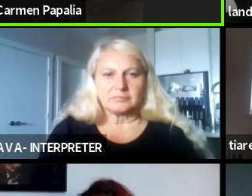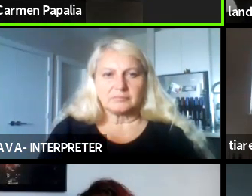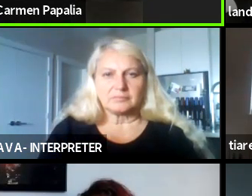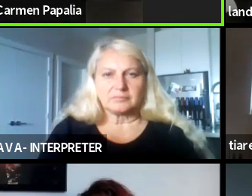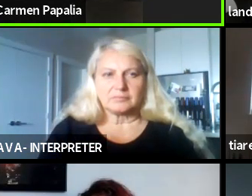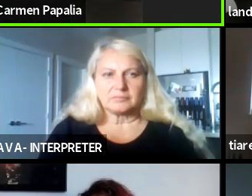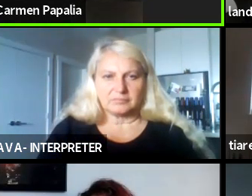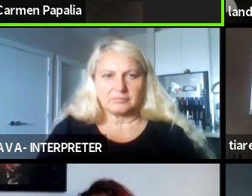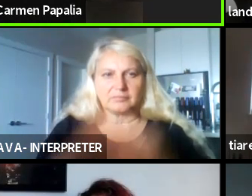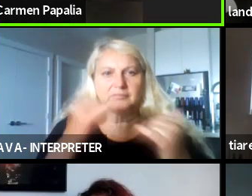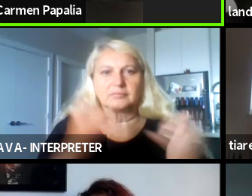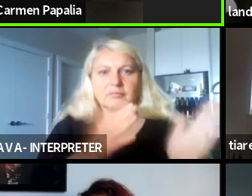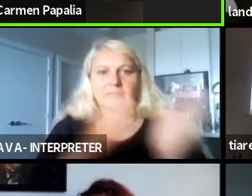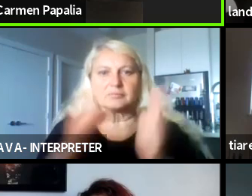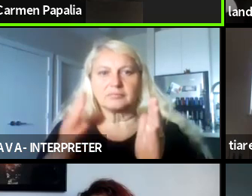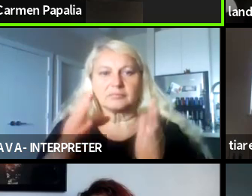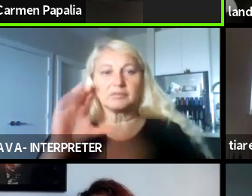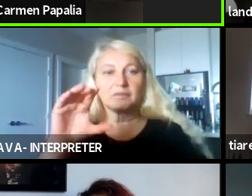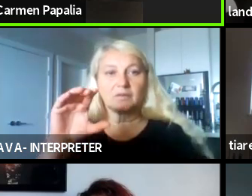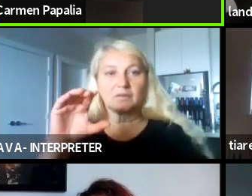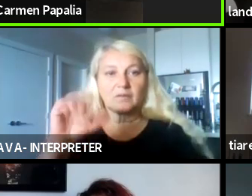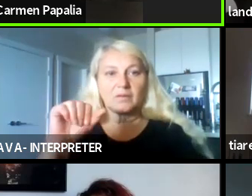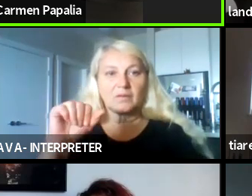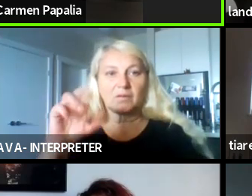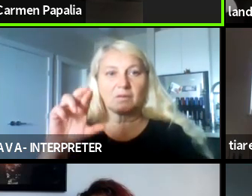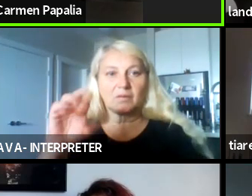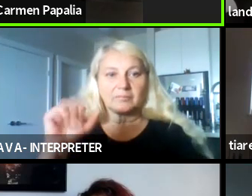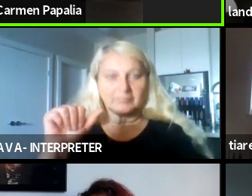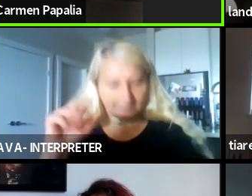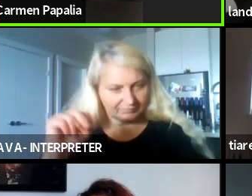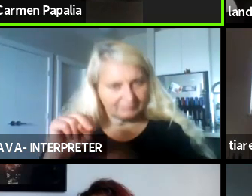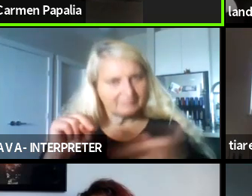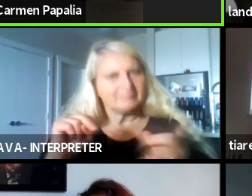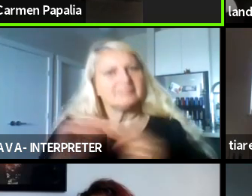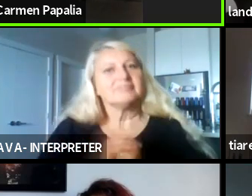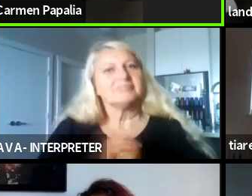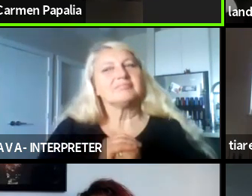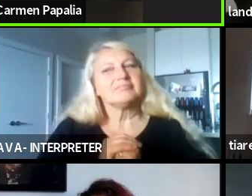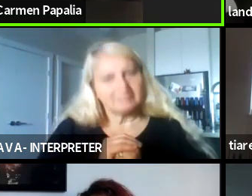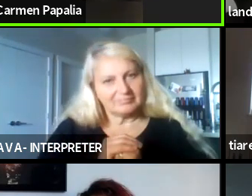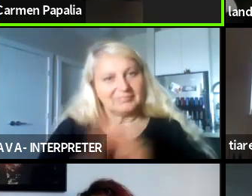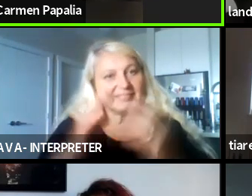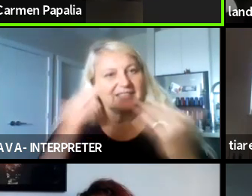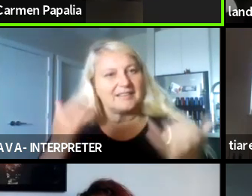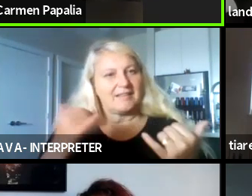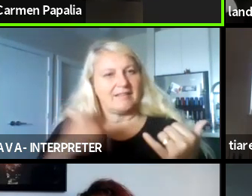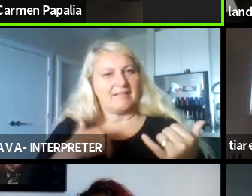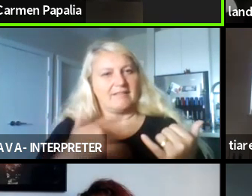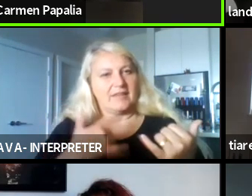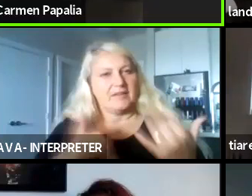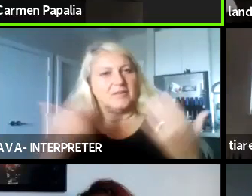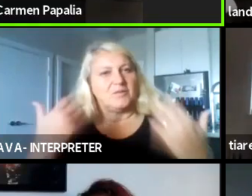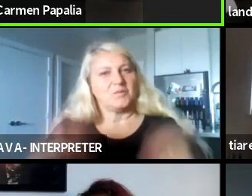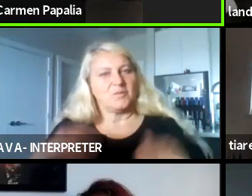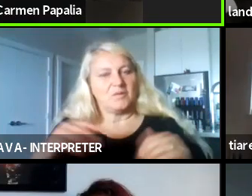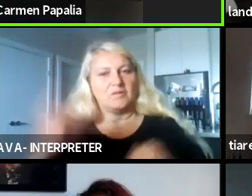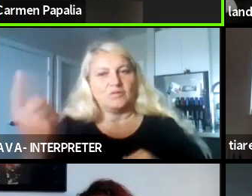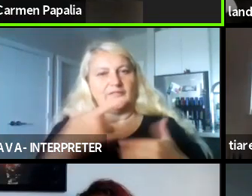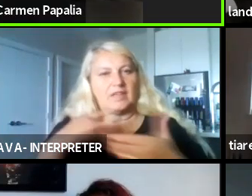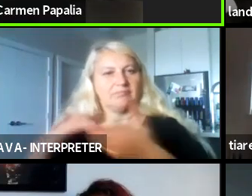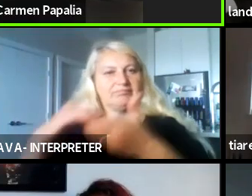This is Carmen, and I'm feeling held right now by everybody who is present. So thank